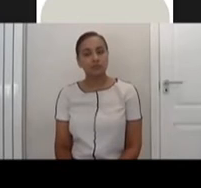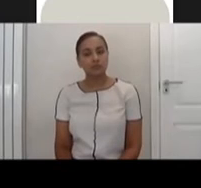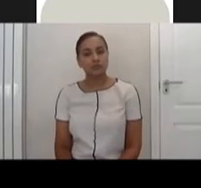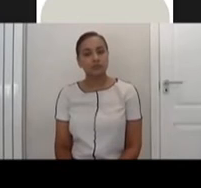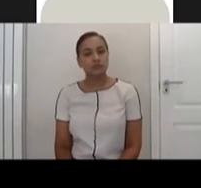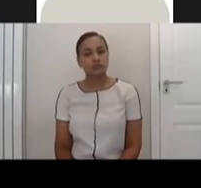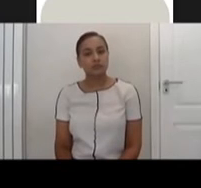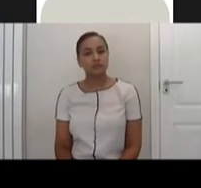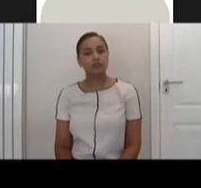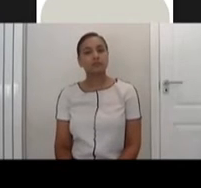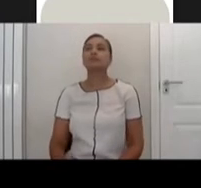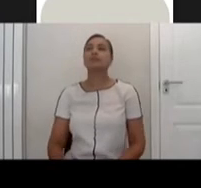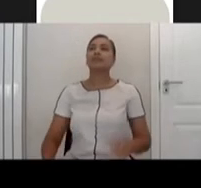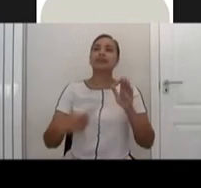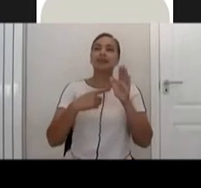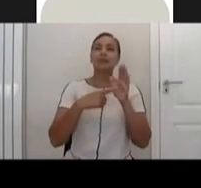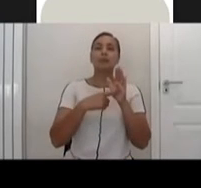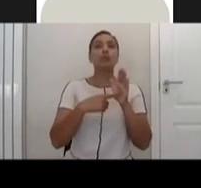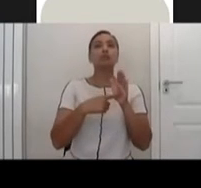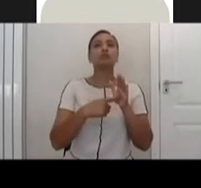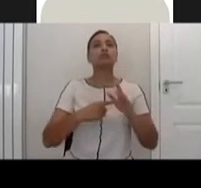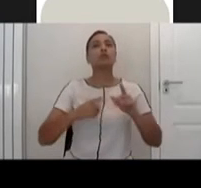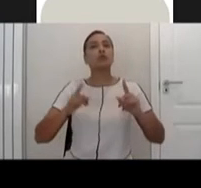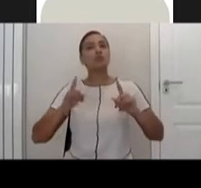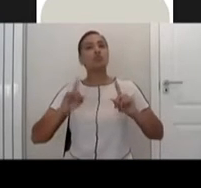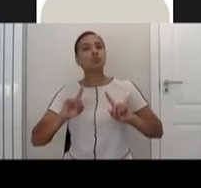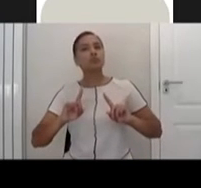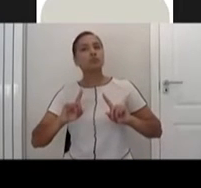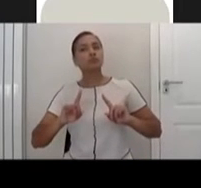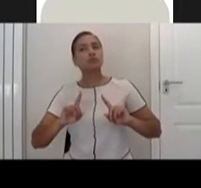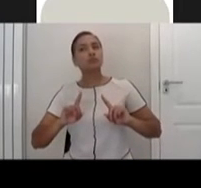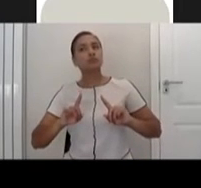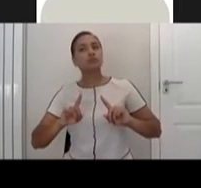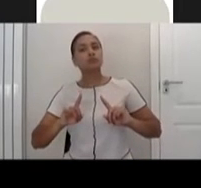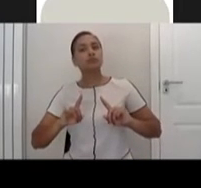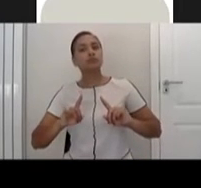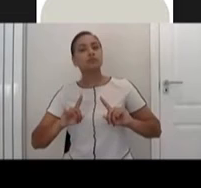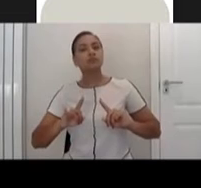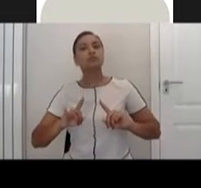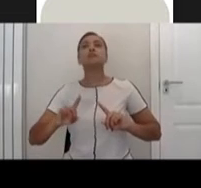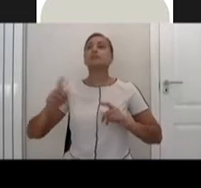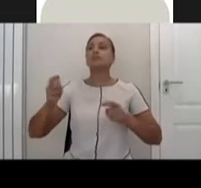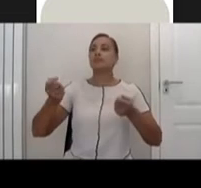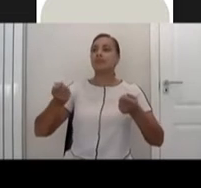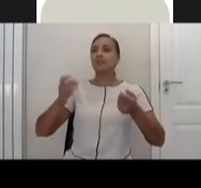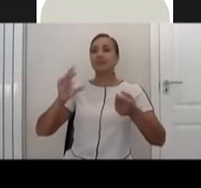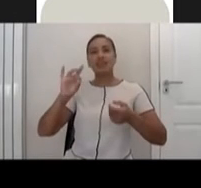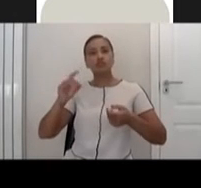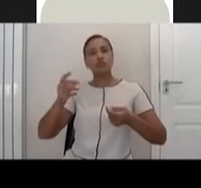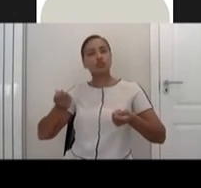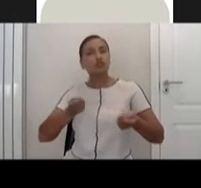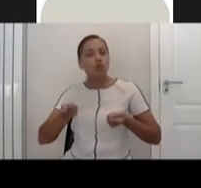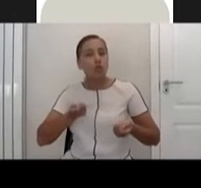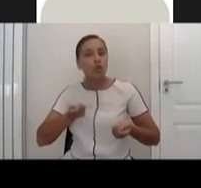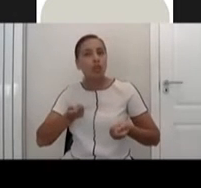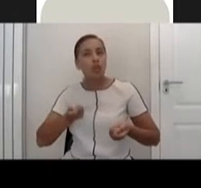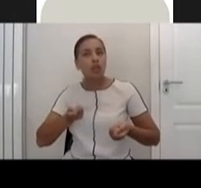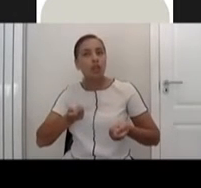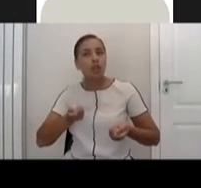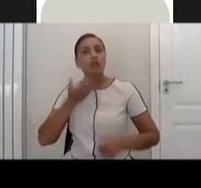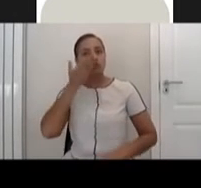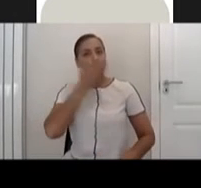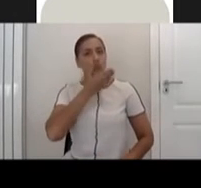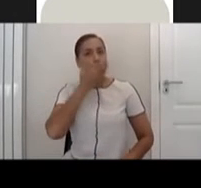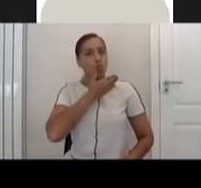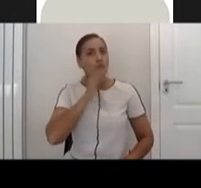the key sort of infection, there are key infection control measures that schools will